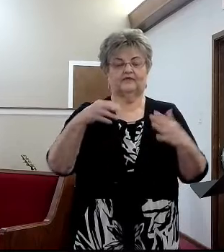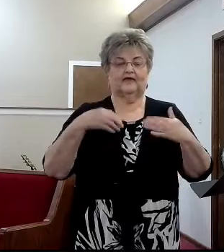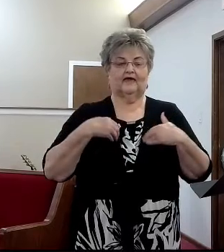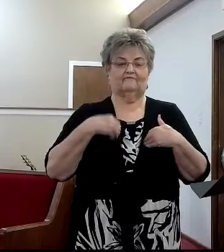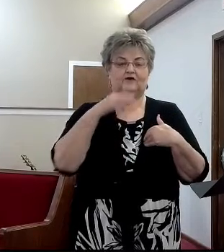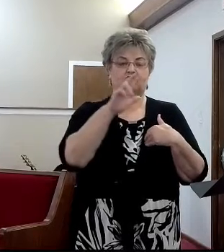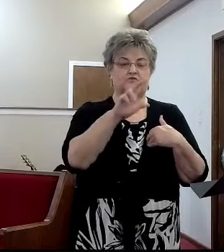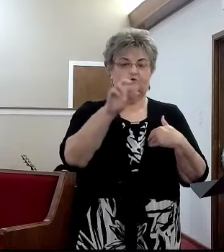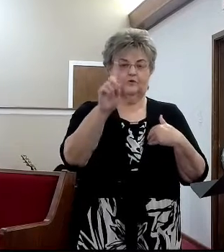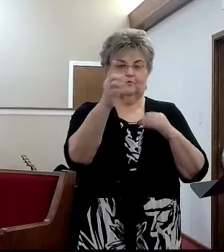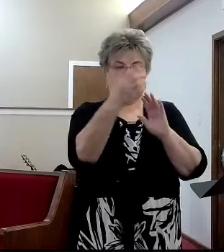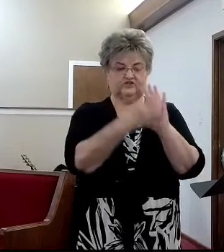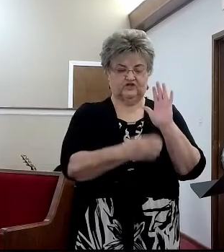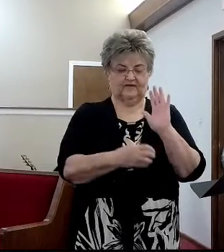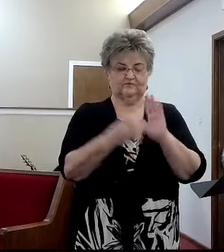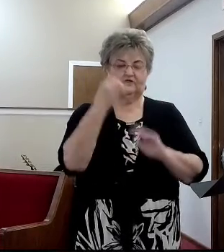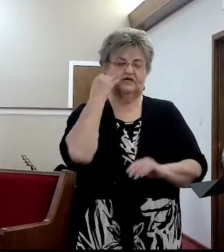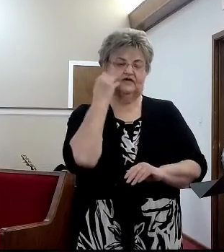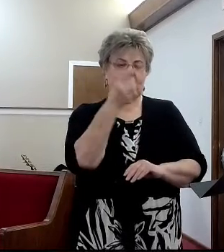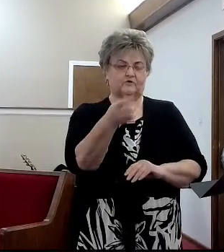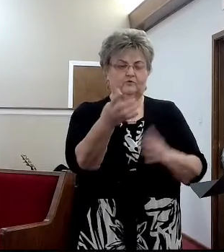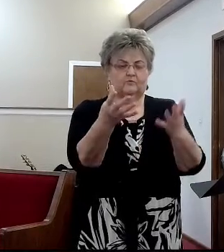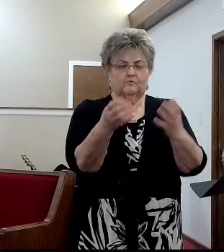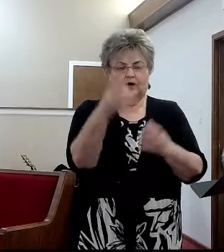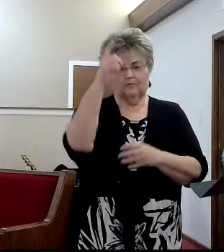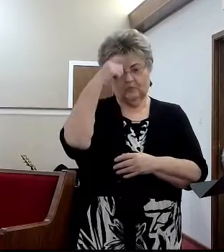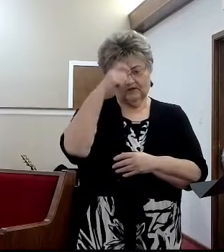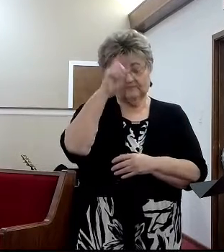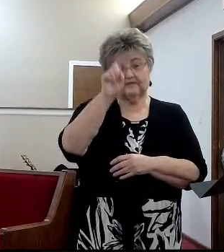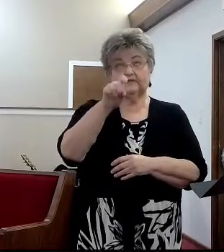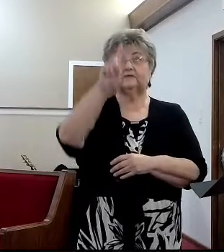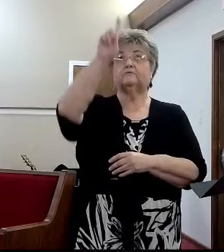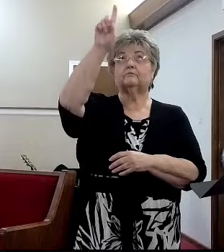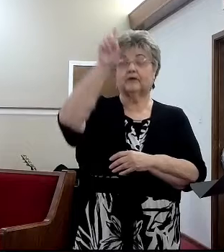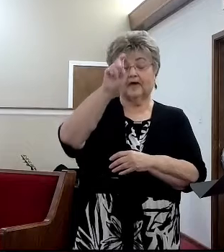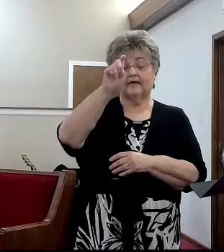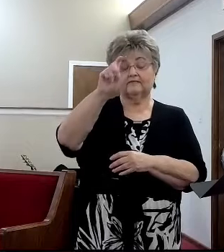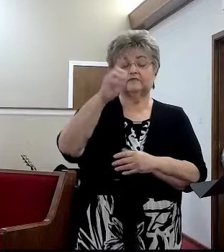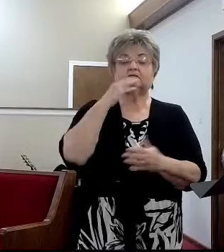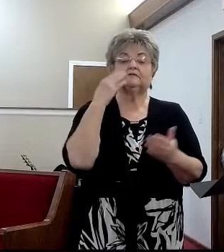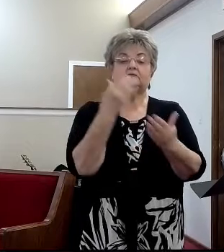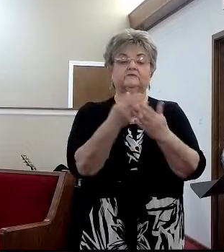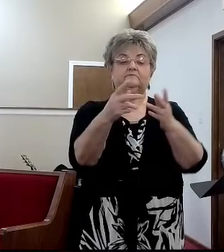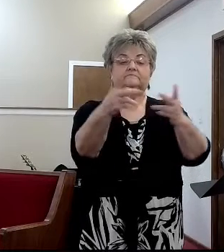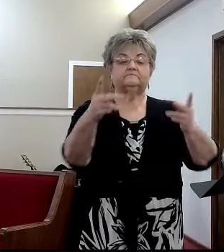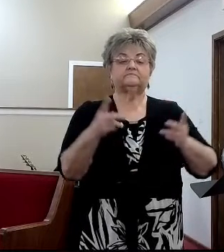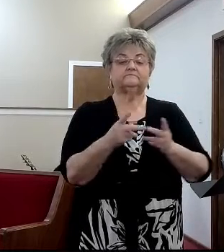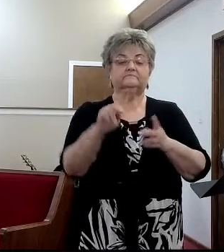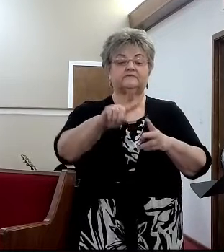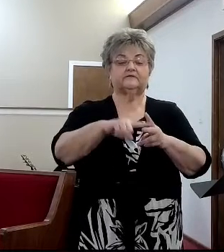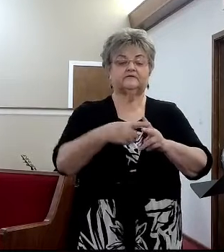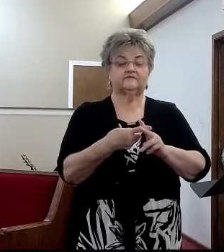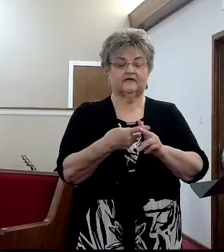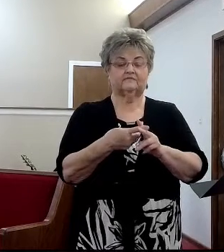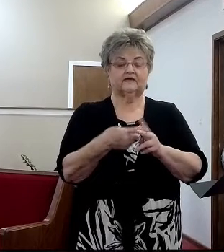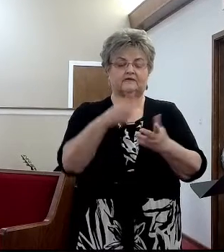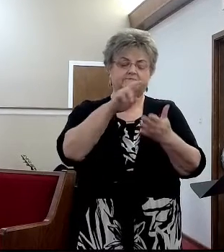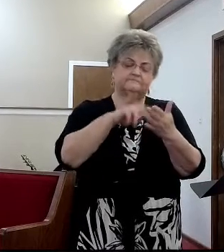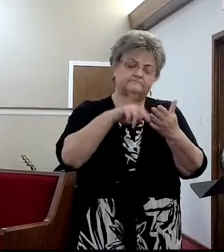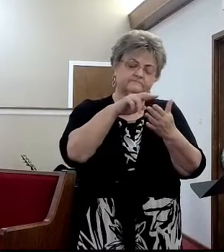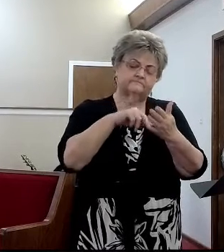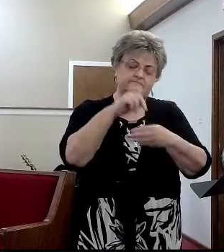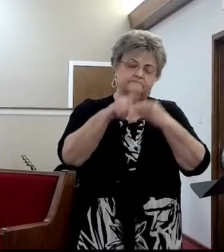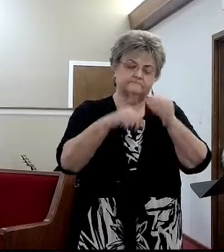to gain wisdom, you need to ask for wisdom. But a good start of looking at the wisest man that we know would